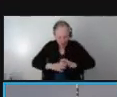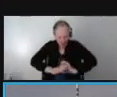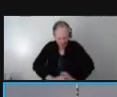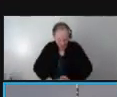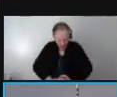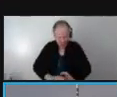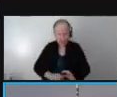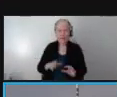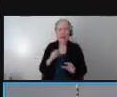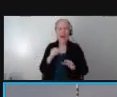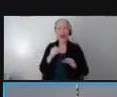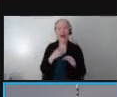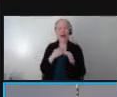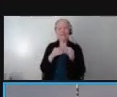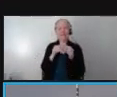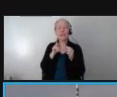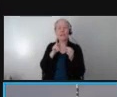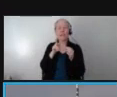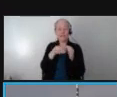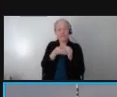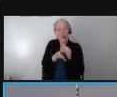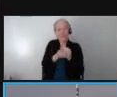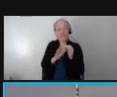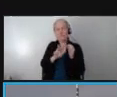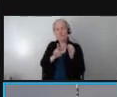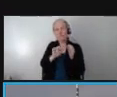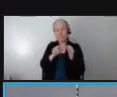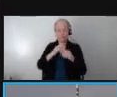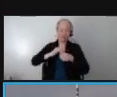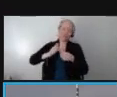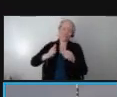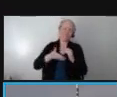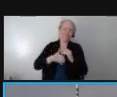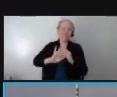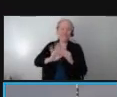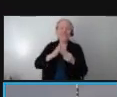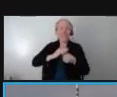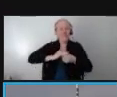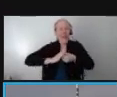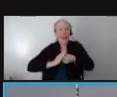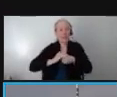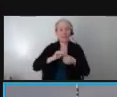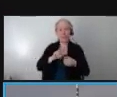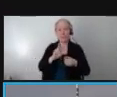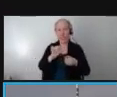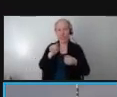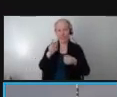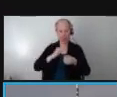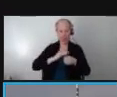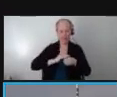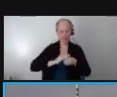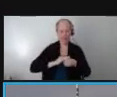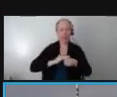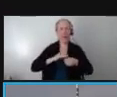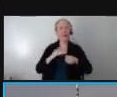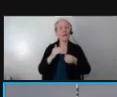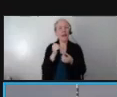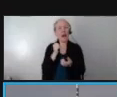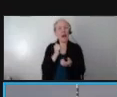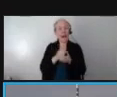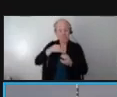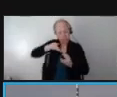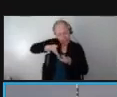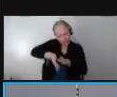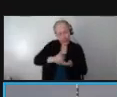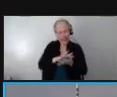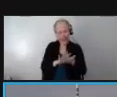check valve into a bag. And so I really had to work at this to learn how to do it, because it's just a little bit more difficult for a